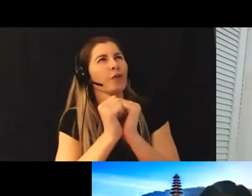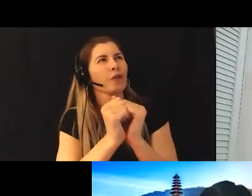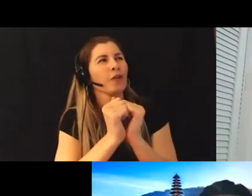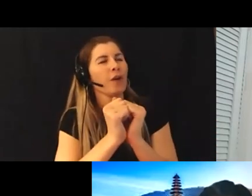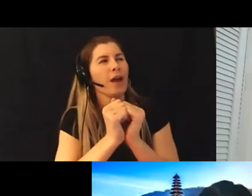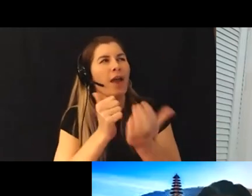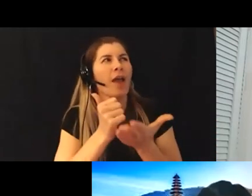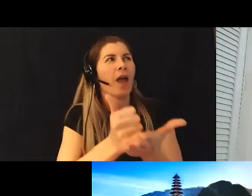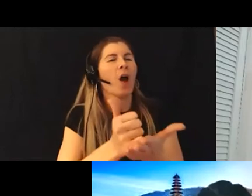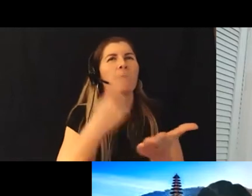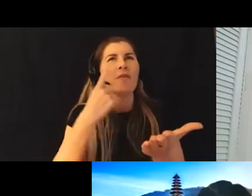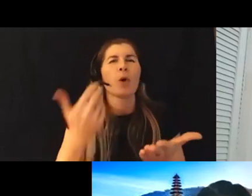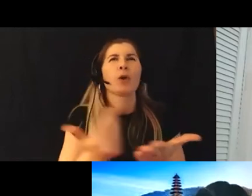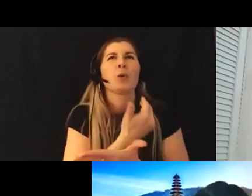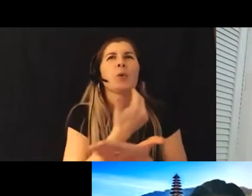structure new realities?